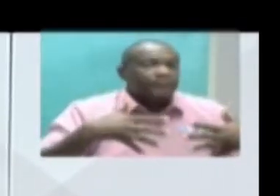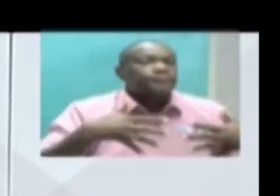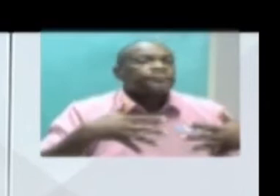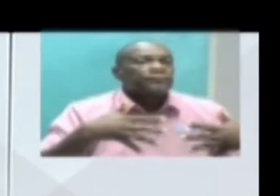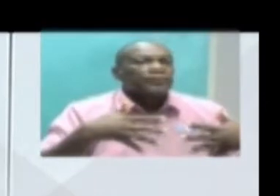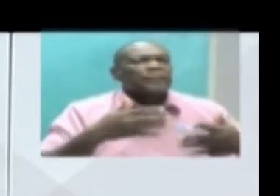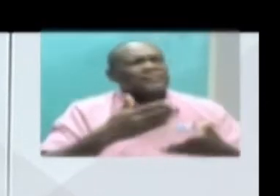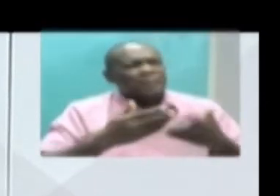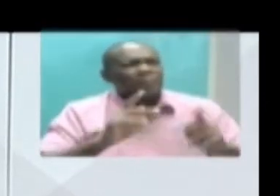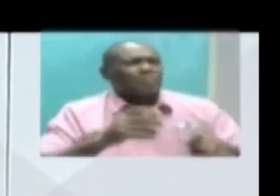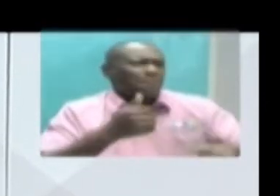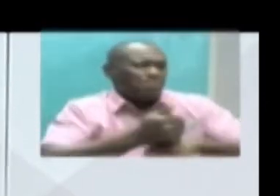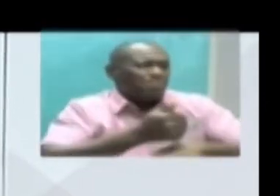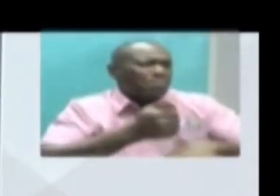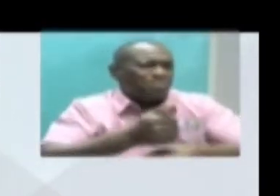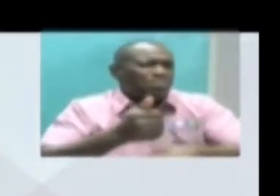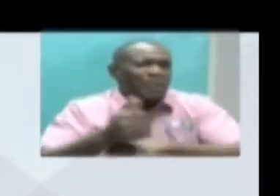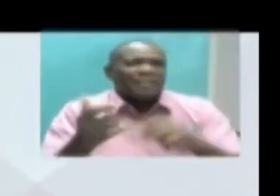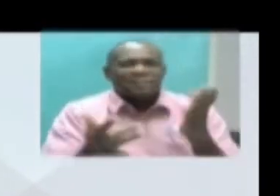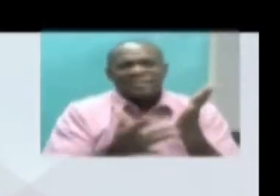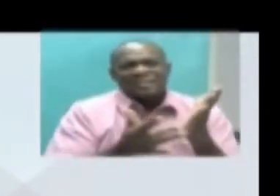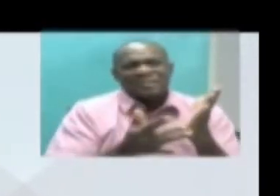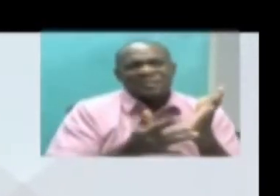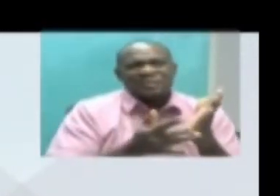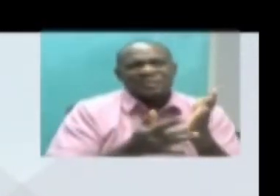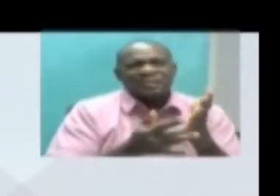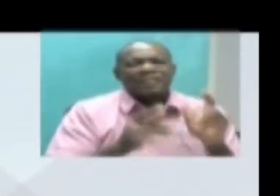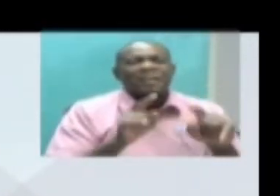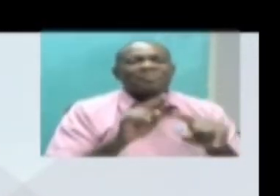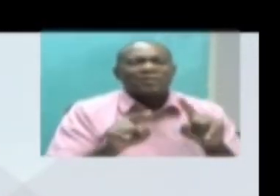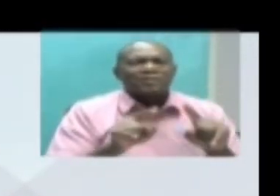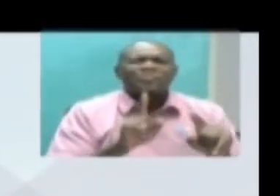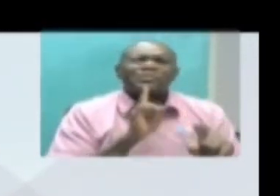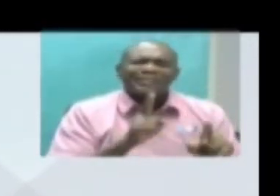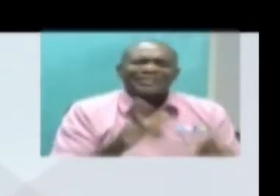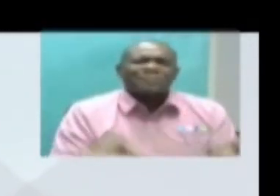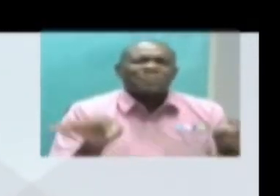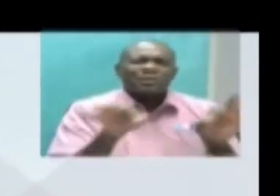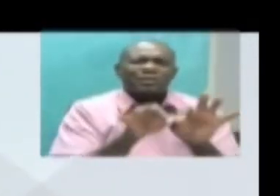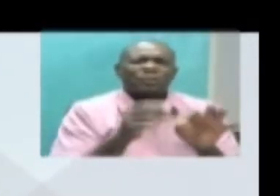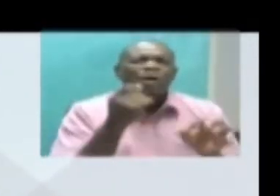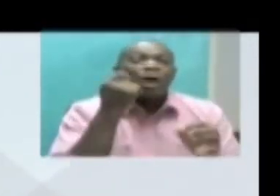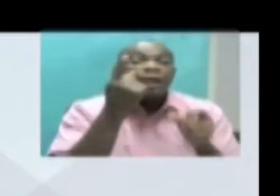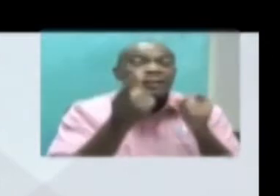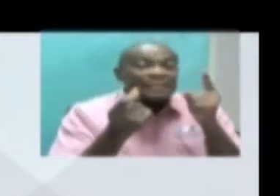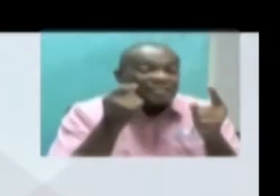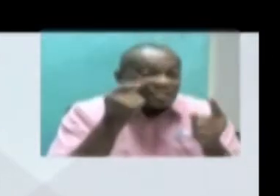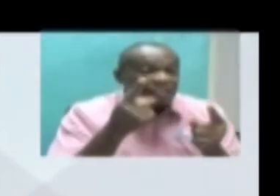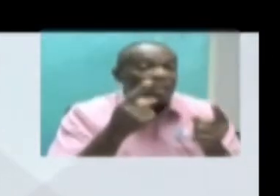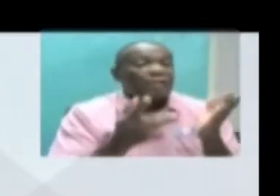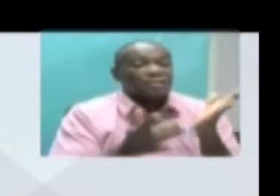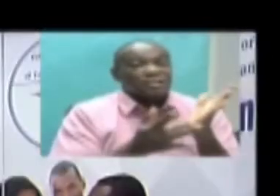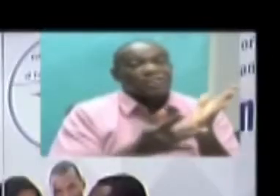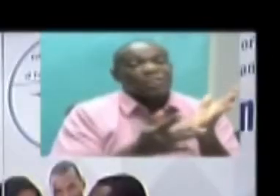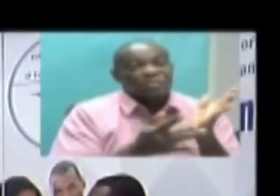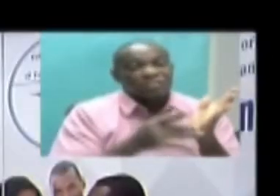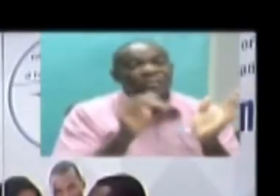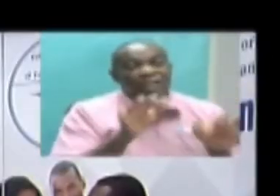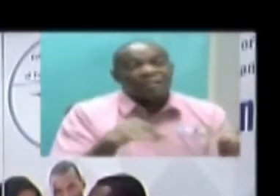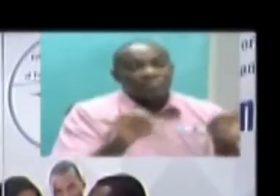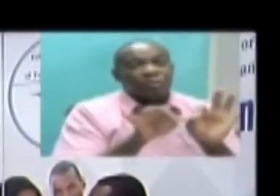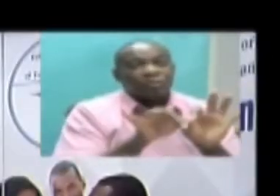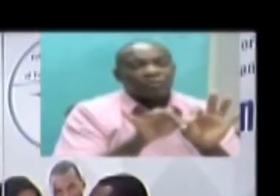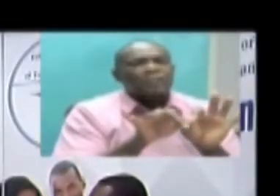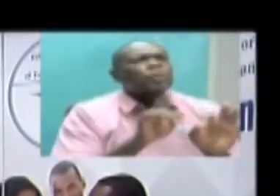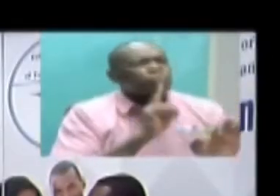think, a failure to really adapt and understand technology, which is generally the true cause. And there is a fear. There is a